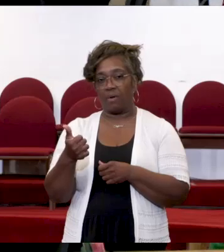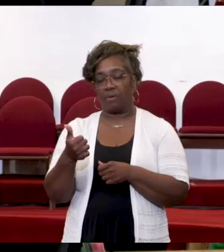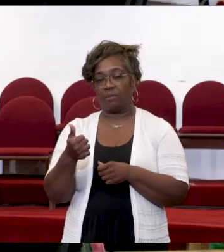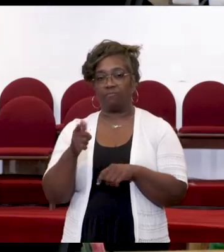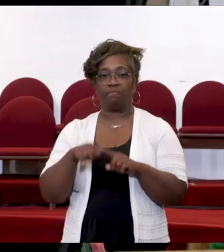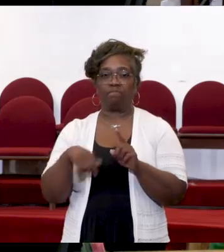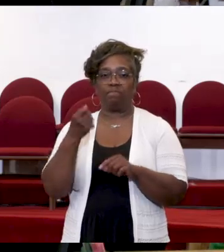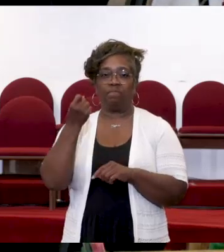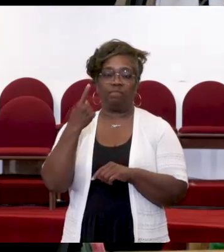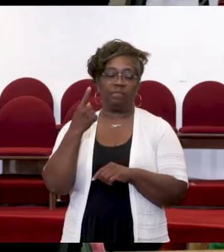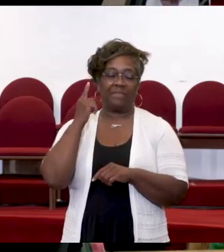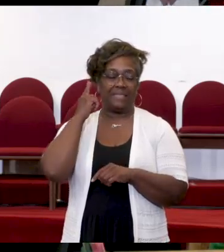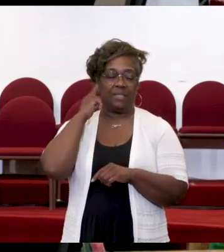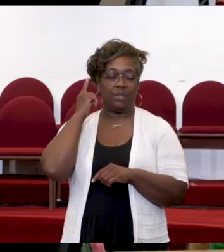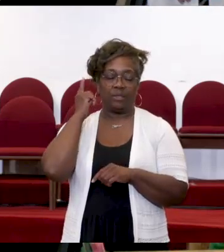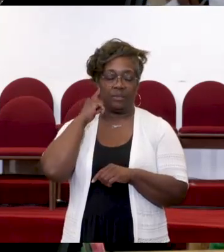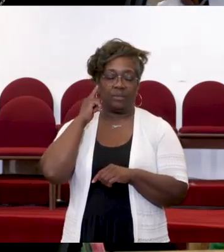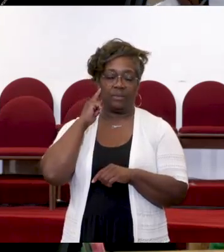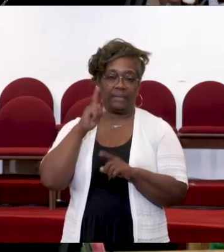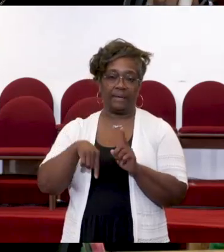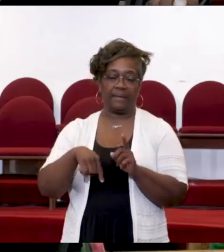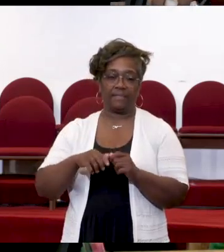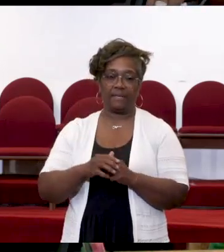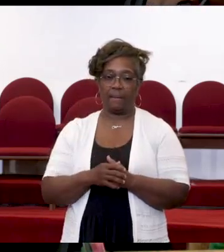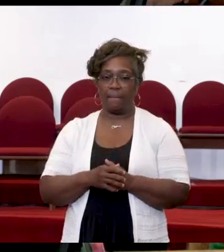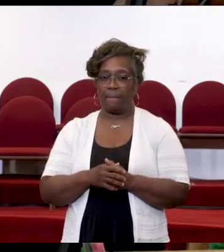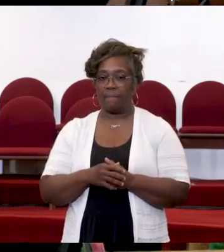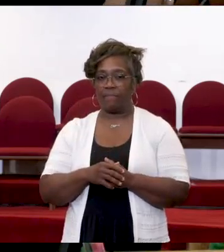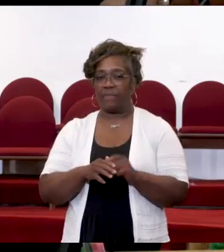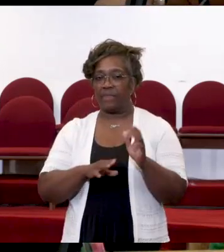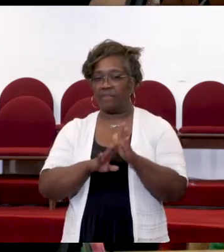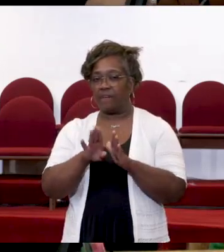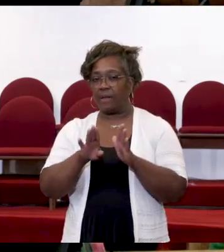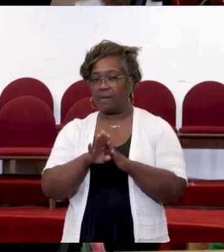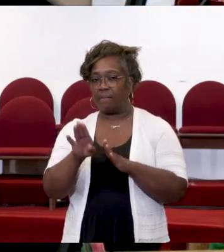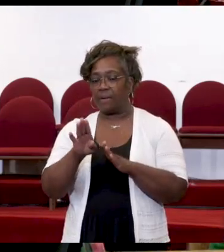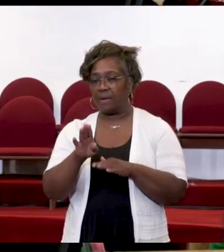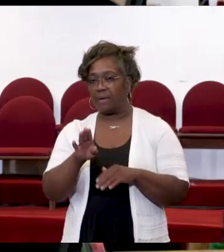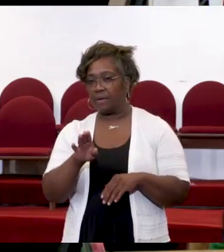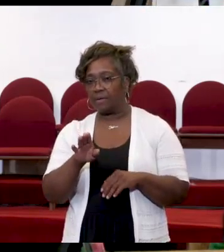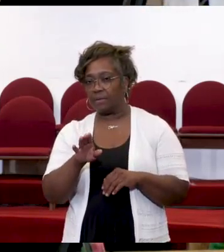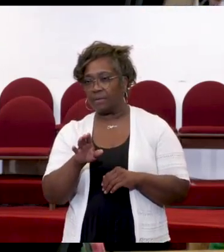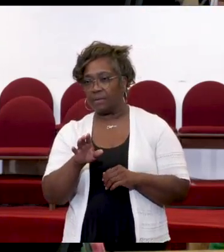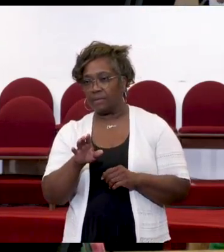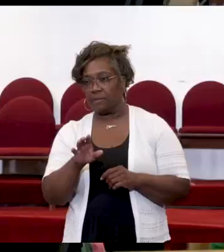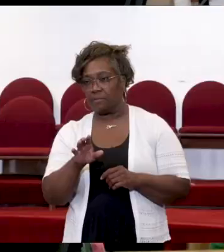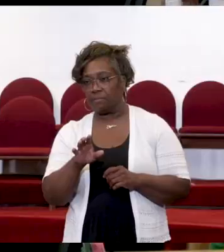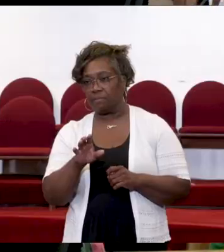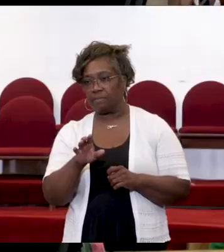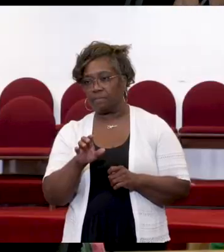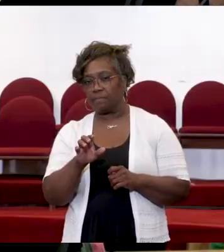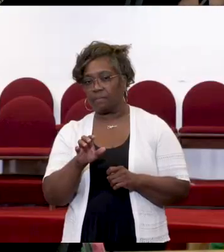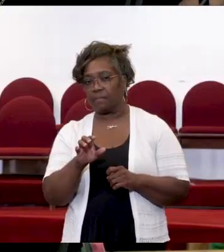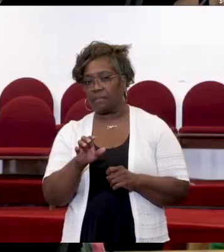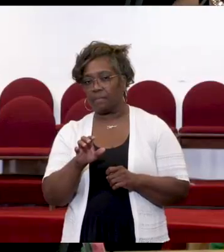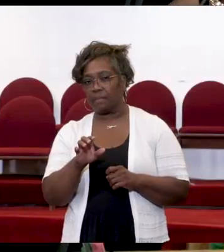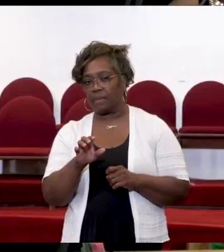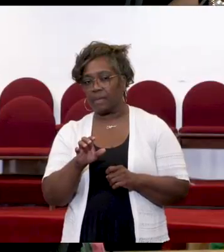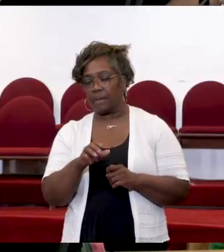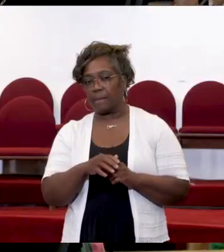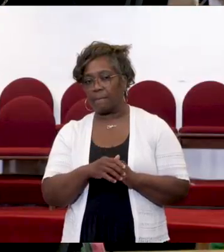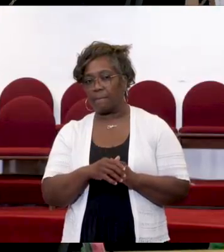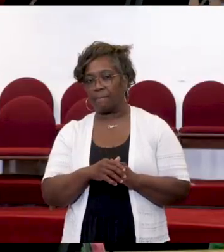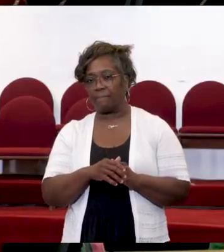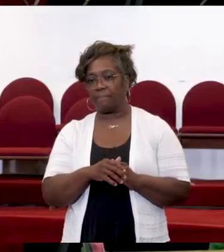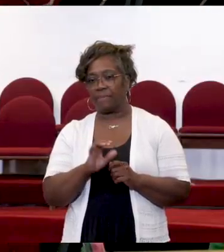been adding to the district and development in ways that we appreciate. And I know that Van Dyke is very